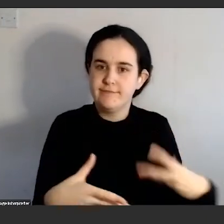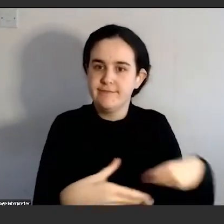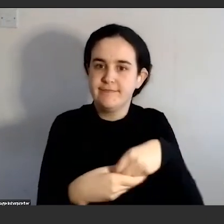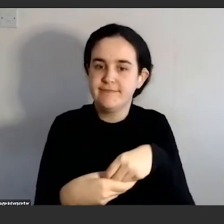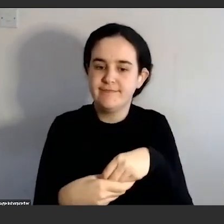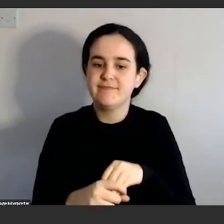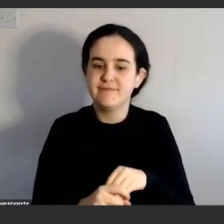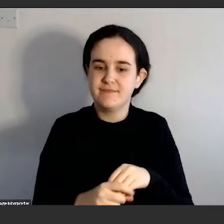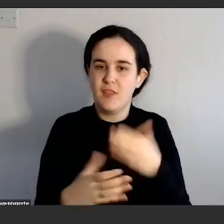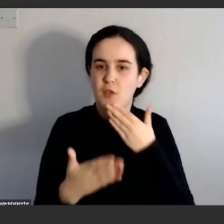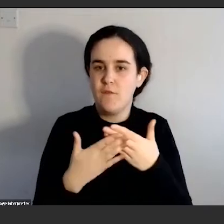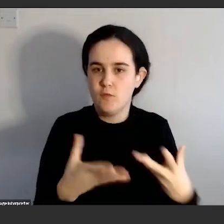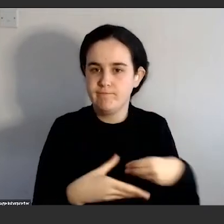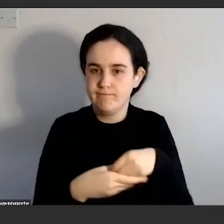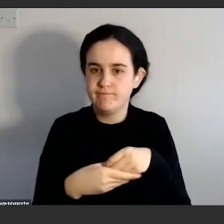Committee of the Red Cross.